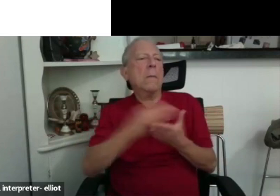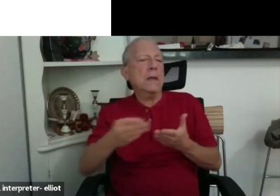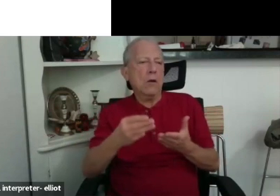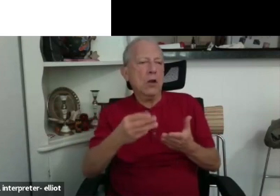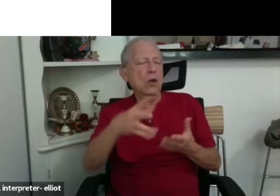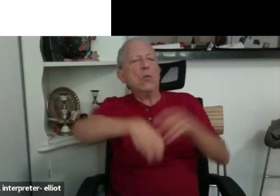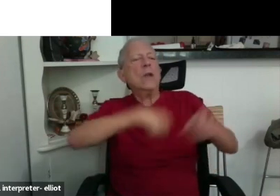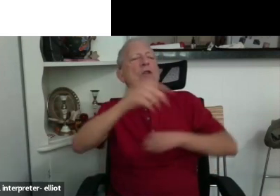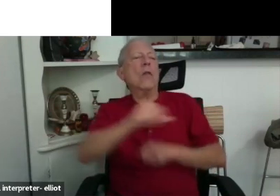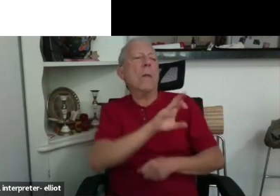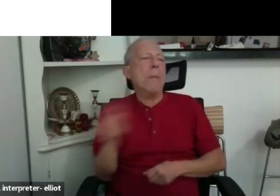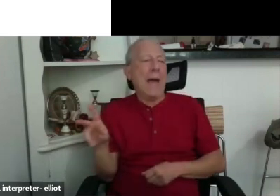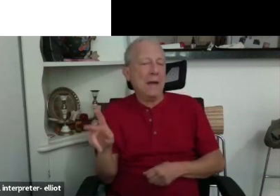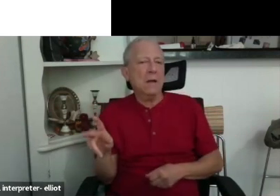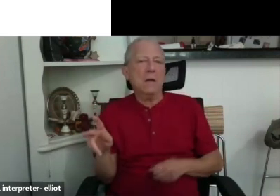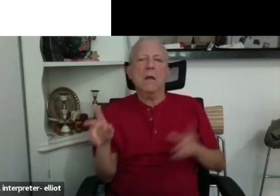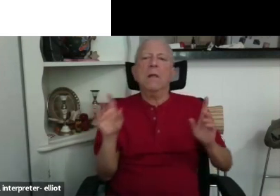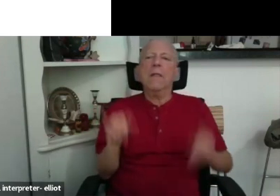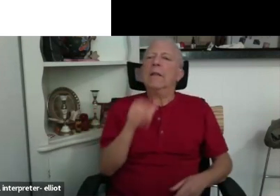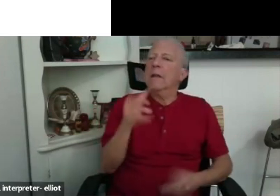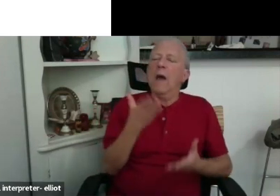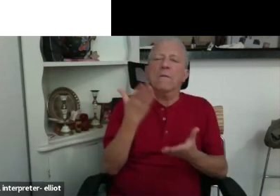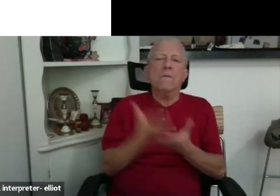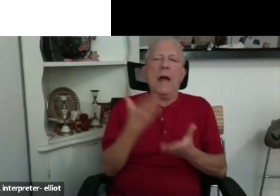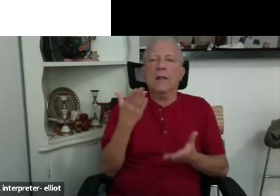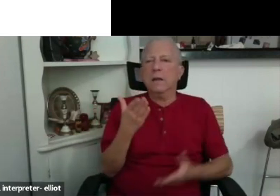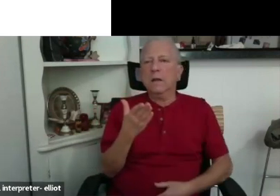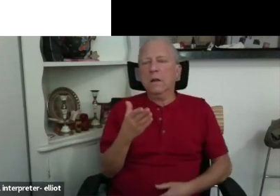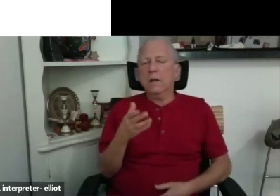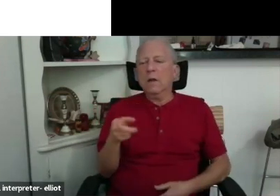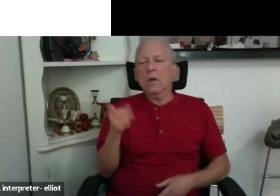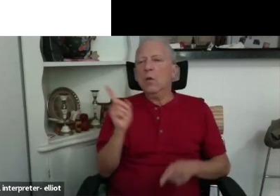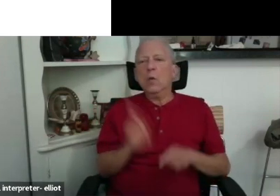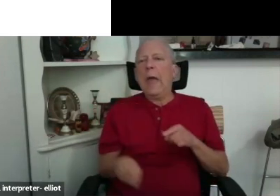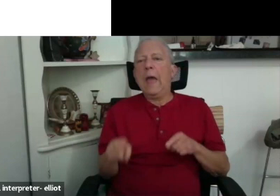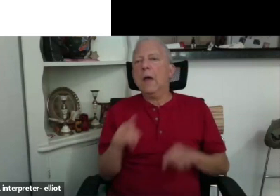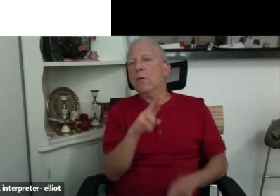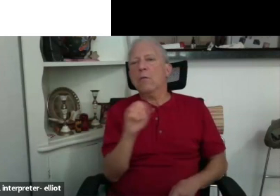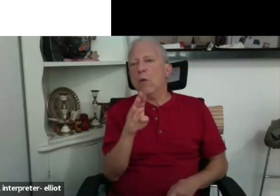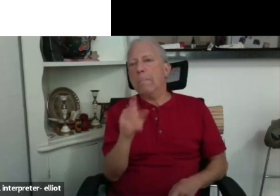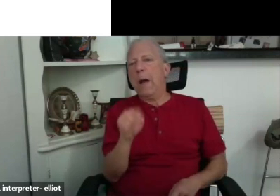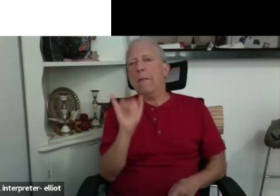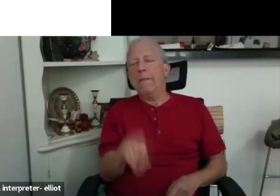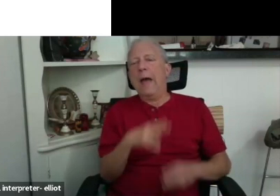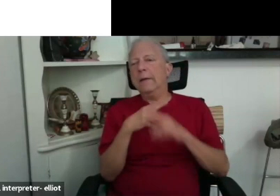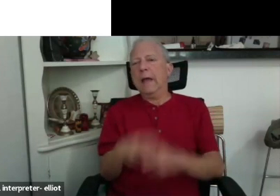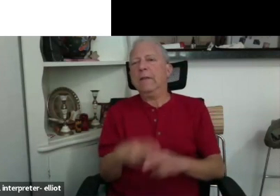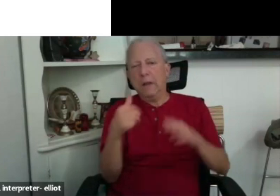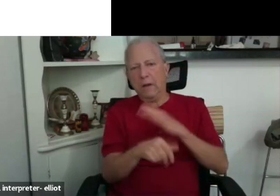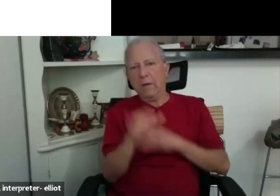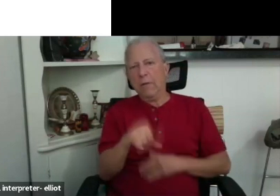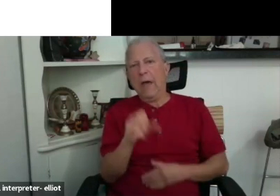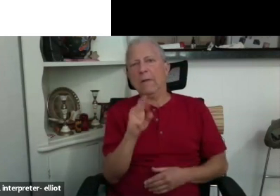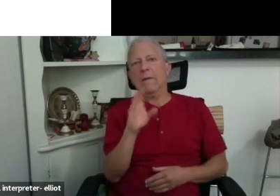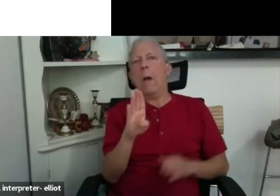back, then it won't be valid. You won't be able to rebut the designation under this subcategory